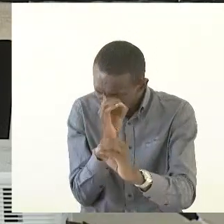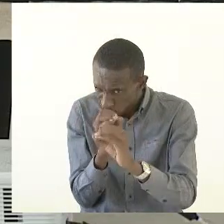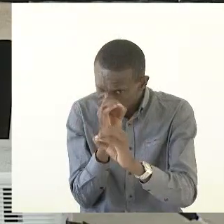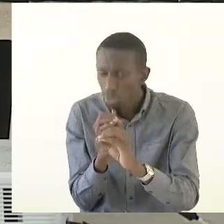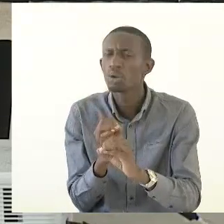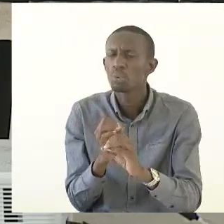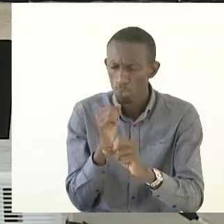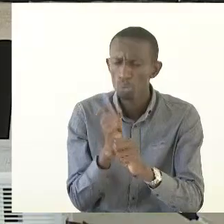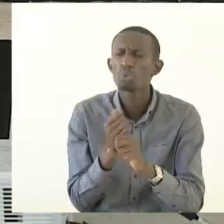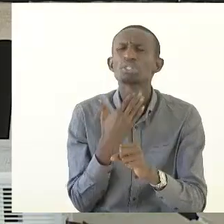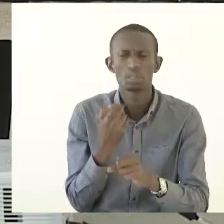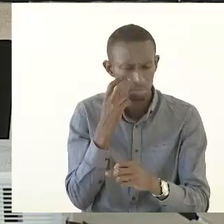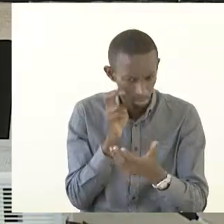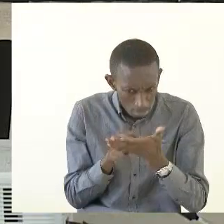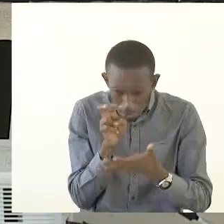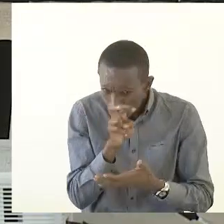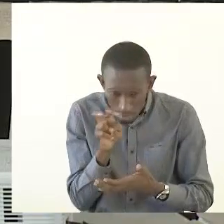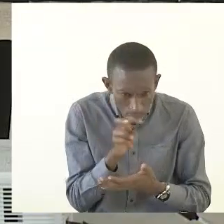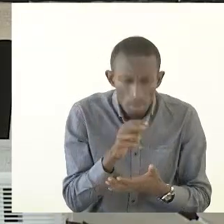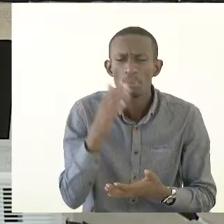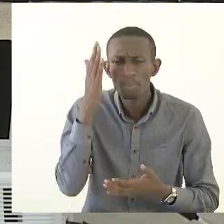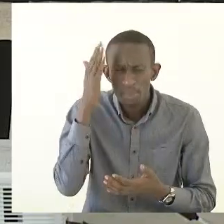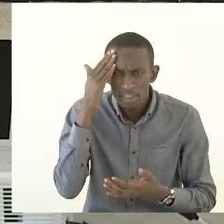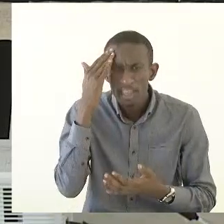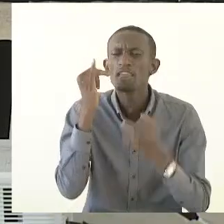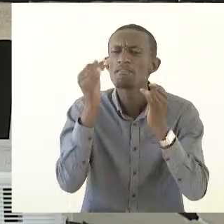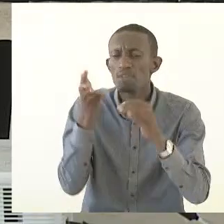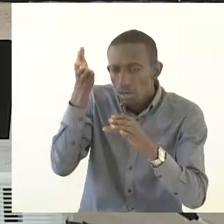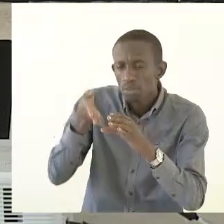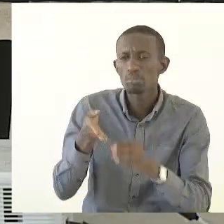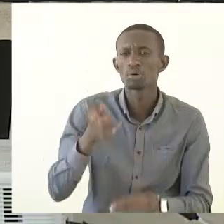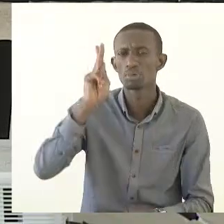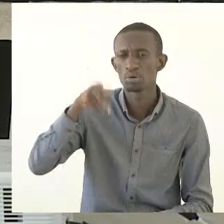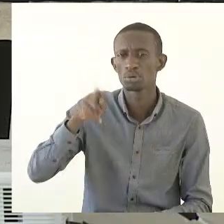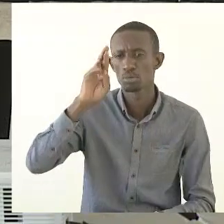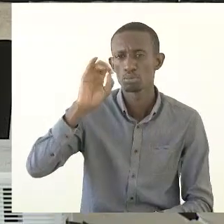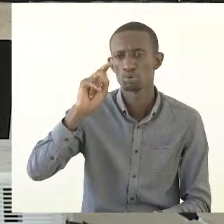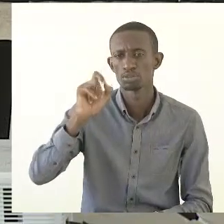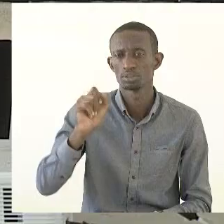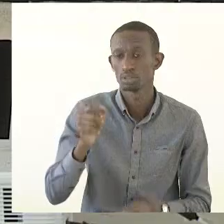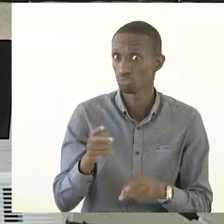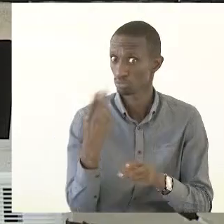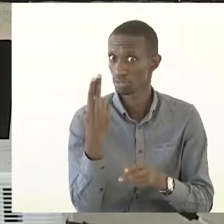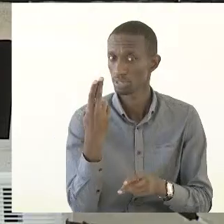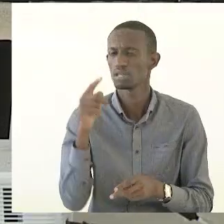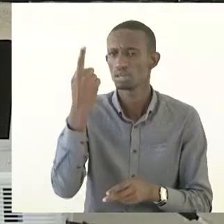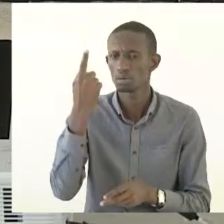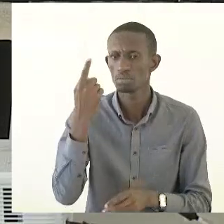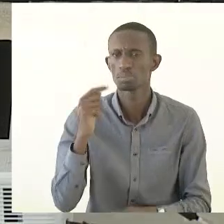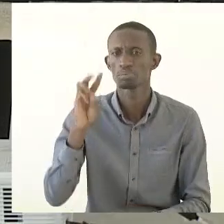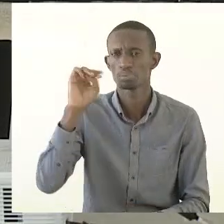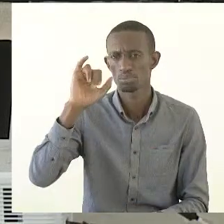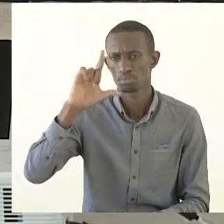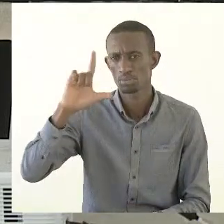to test the presence of proteins in the diet. One is Meron's reagent, another one is the butyrate test. All